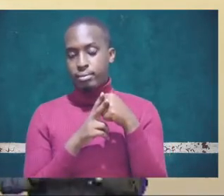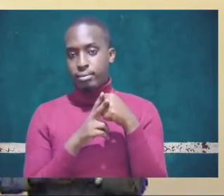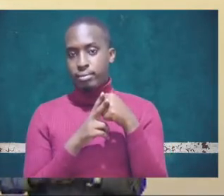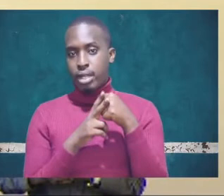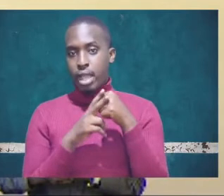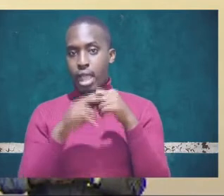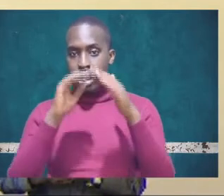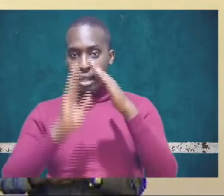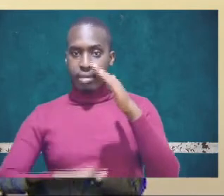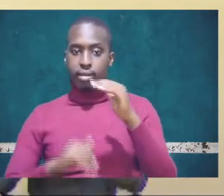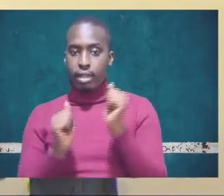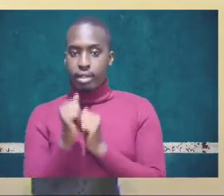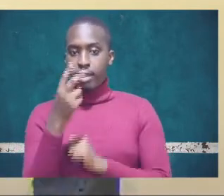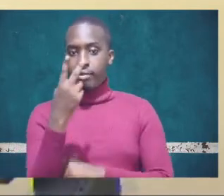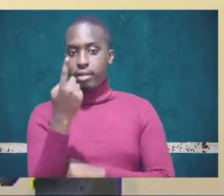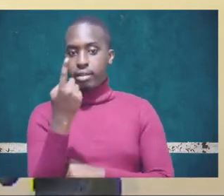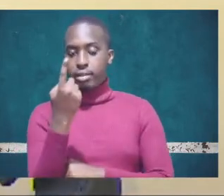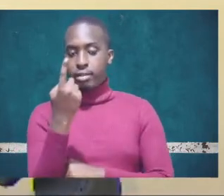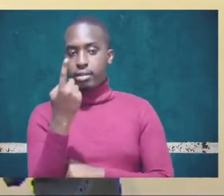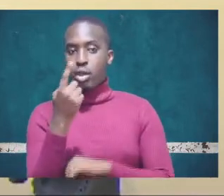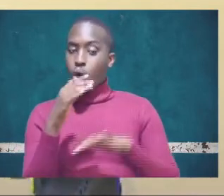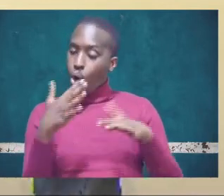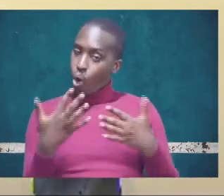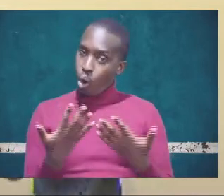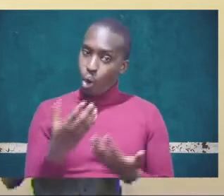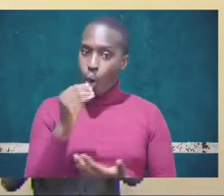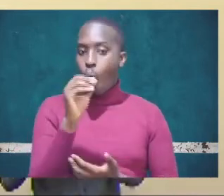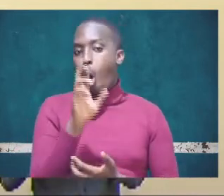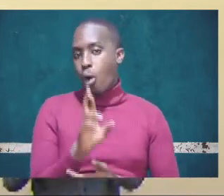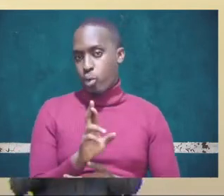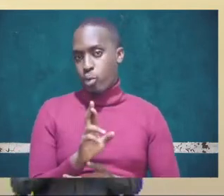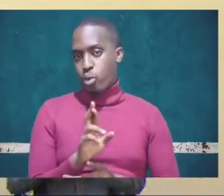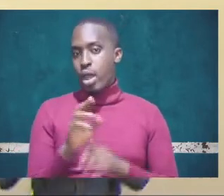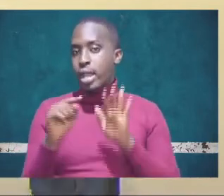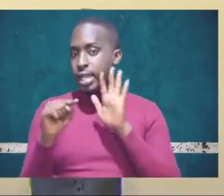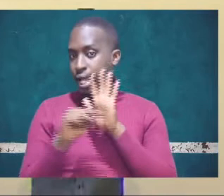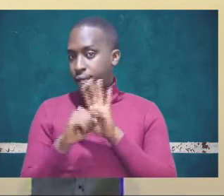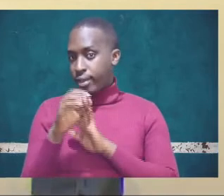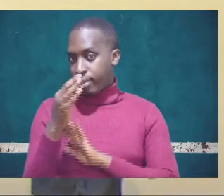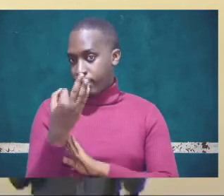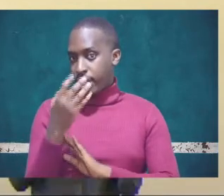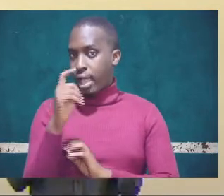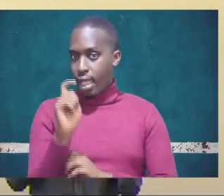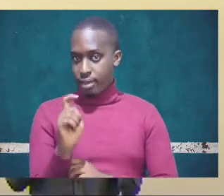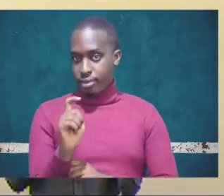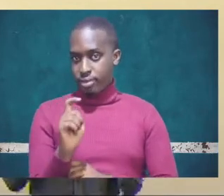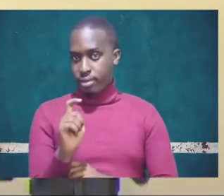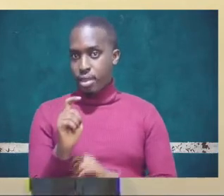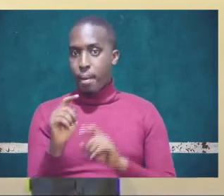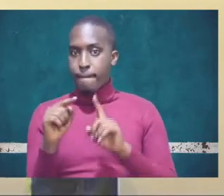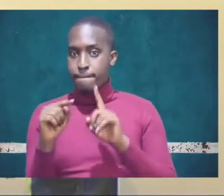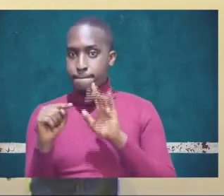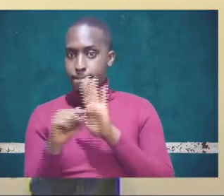is less than 11, or negative 3x